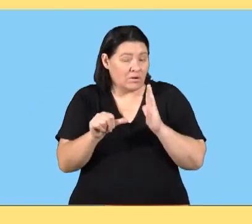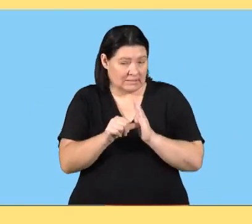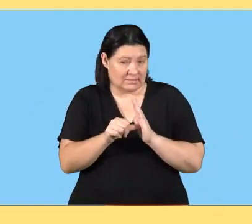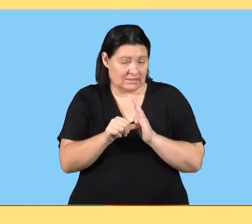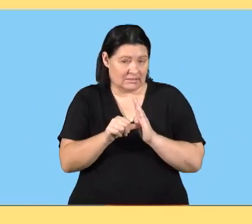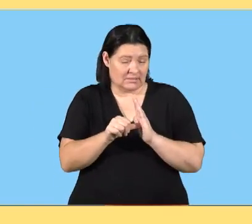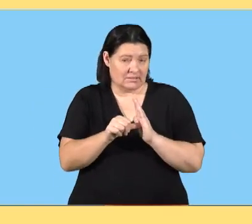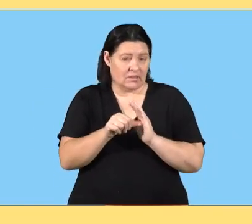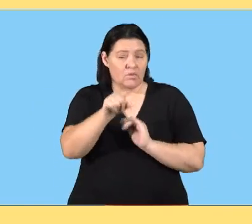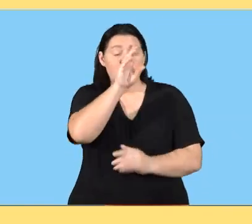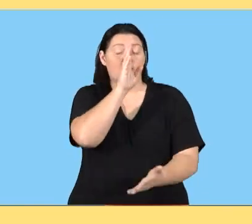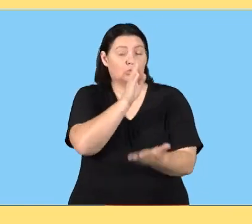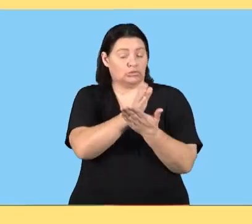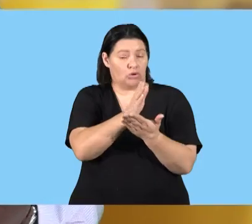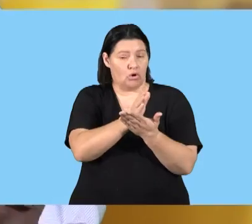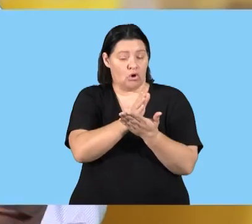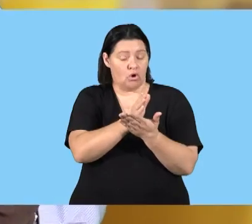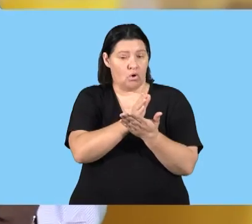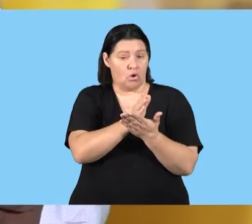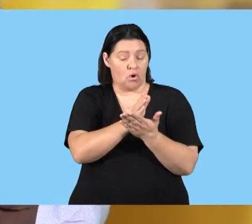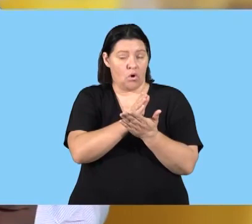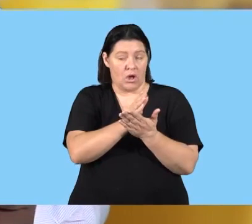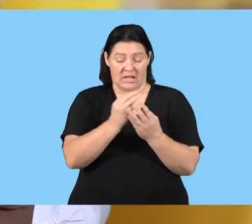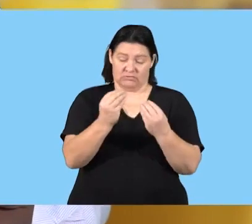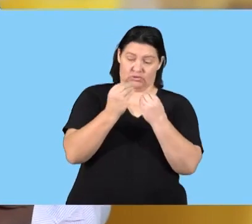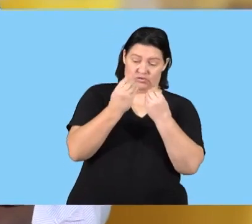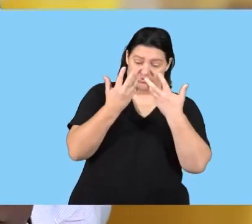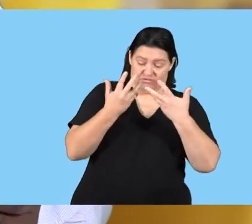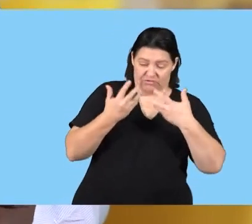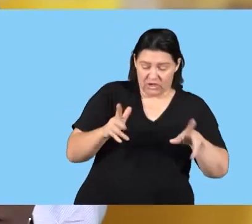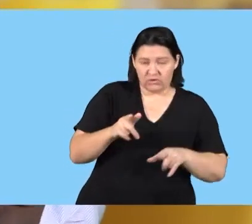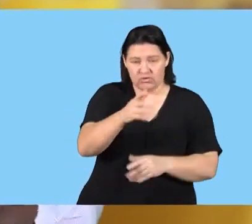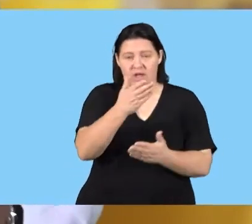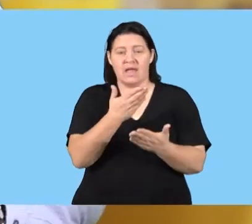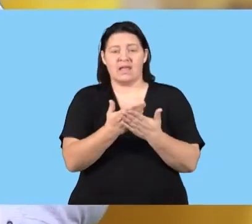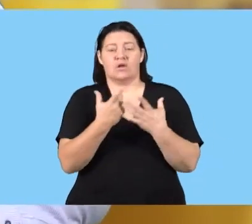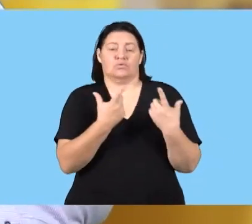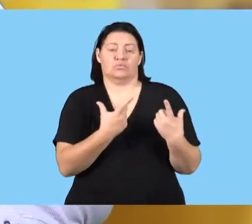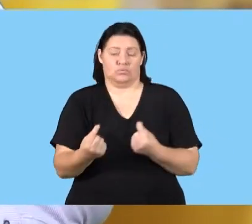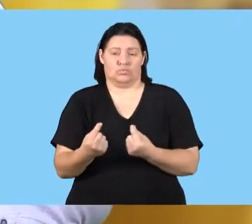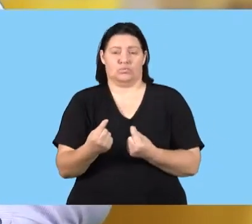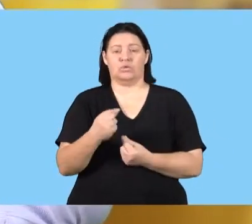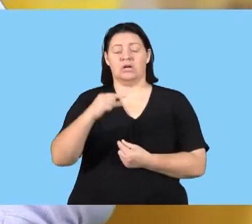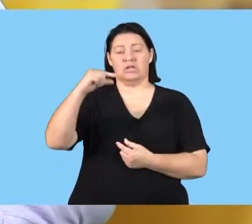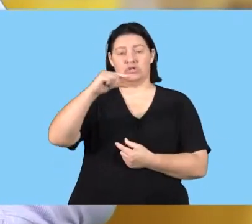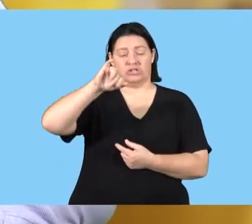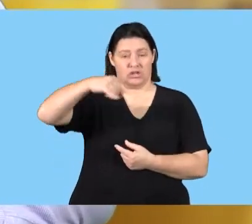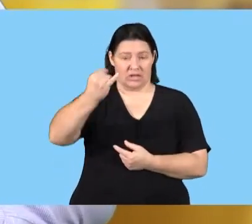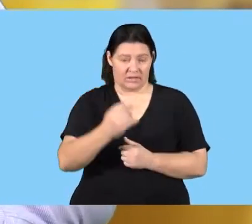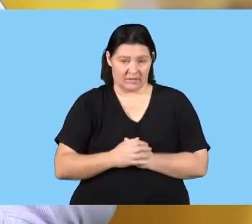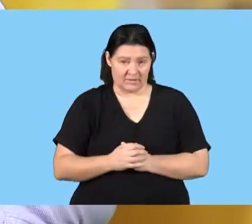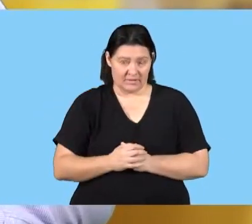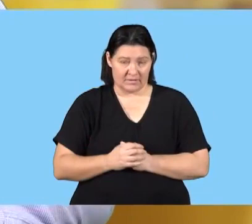it is very important that you ensure that by the end of this lesson, you are also able to prepare the general